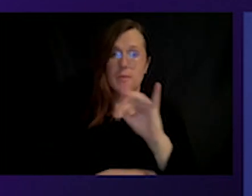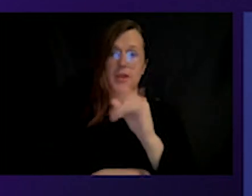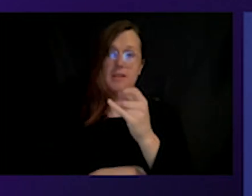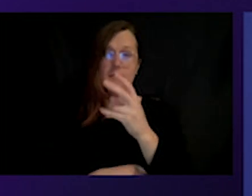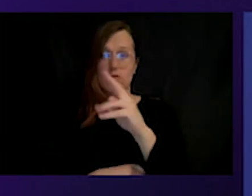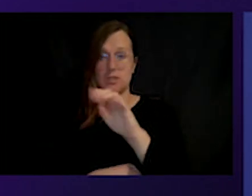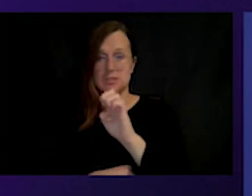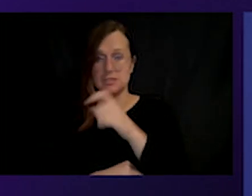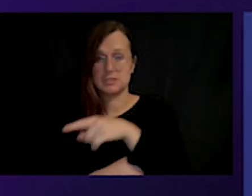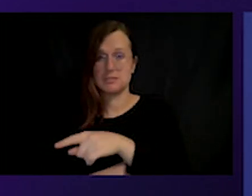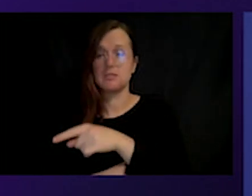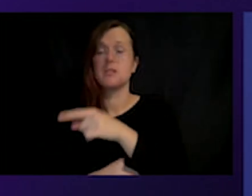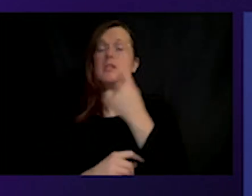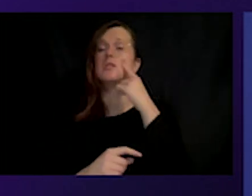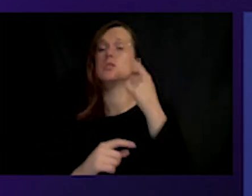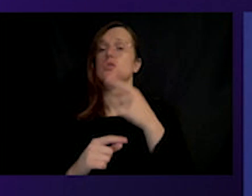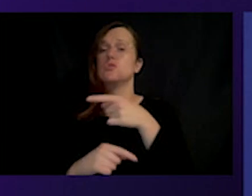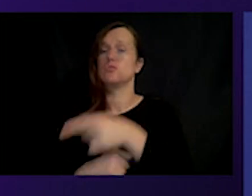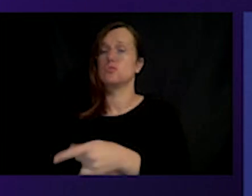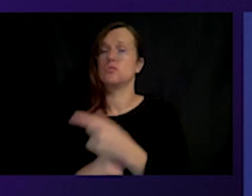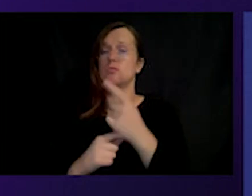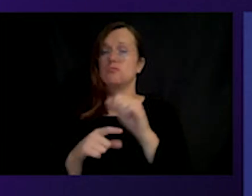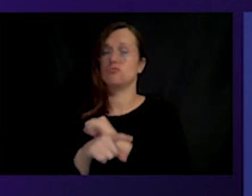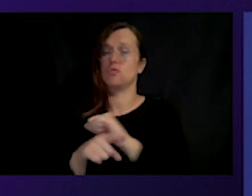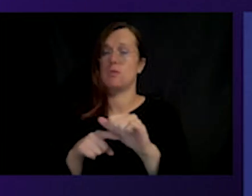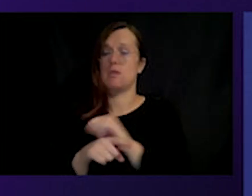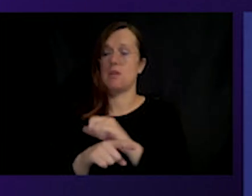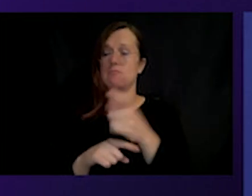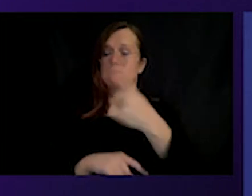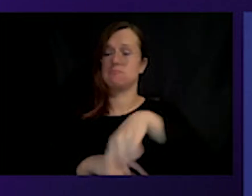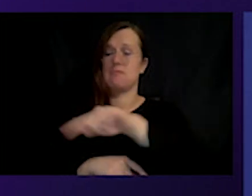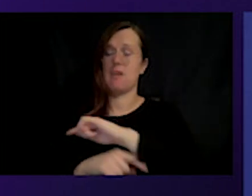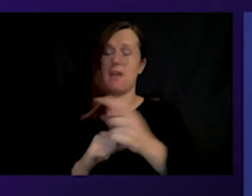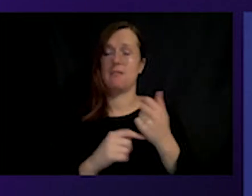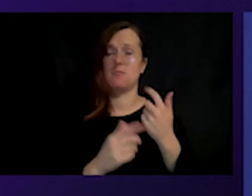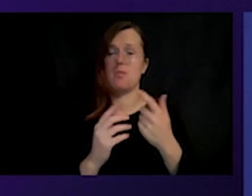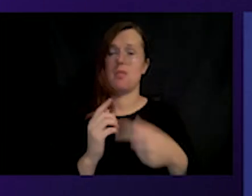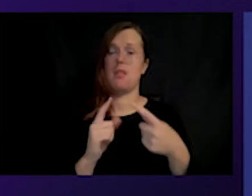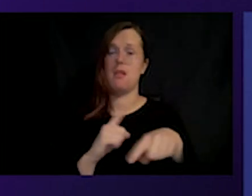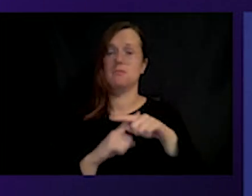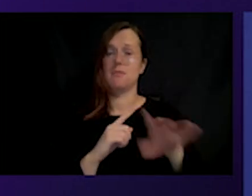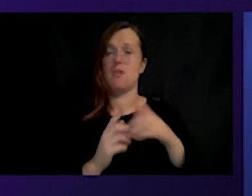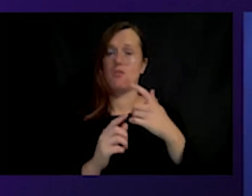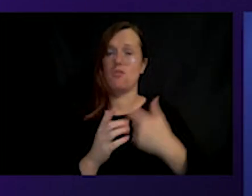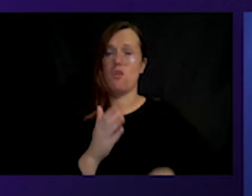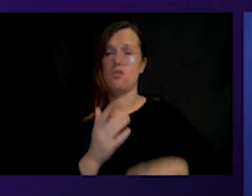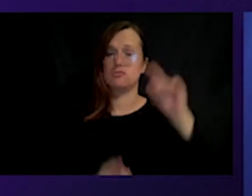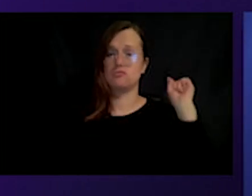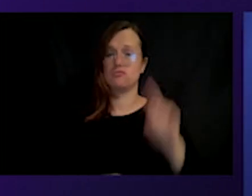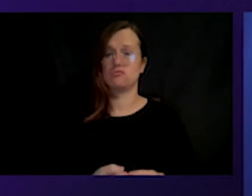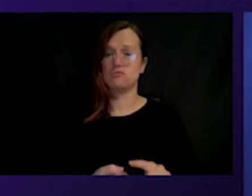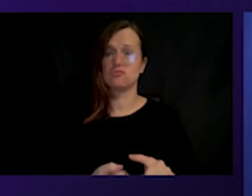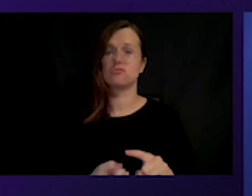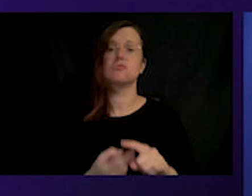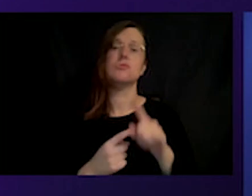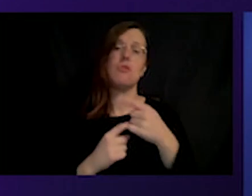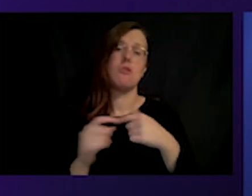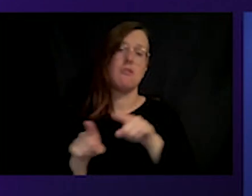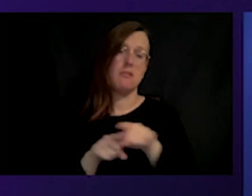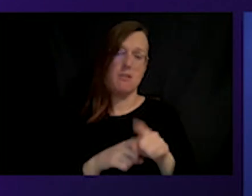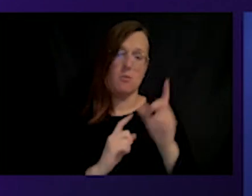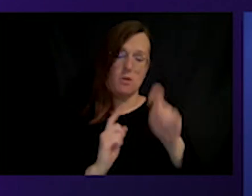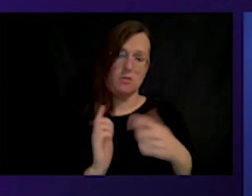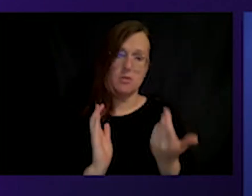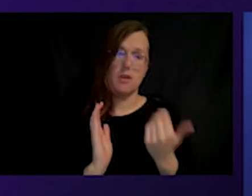operational cost in training those models and serving those models in production. And again, we also talk about